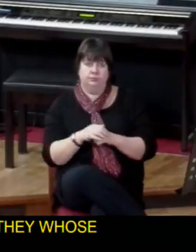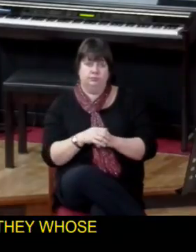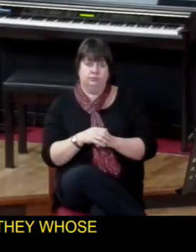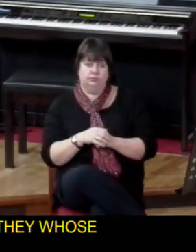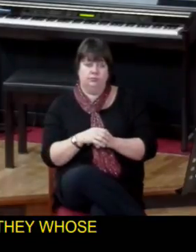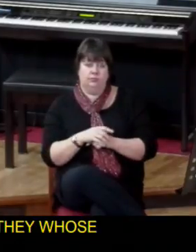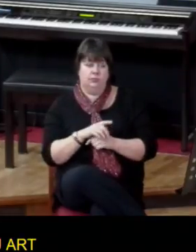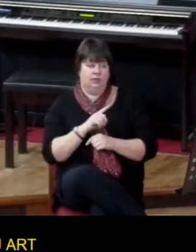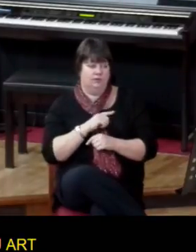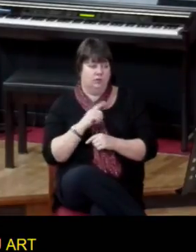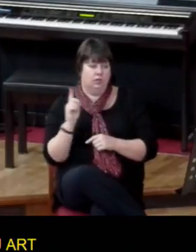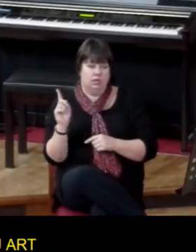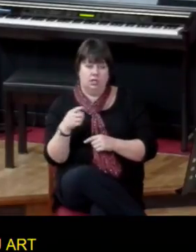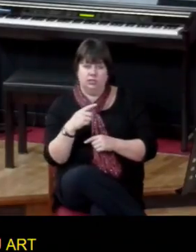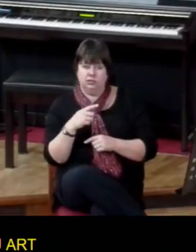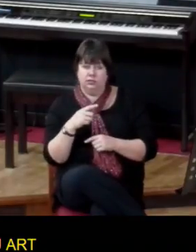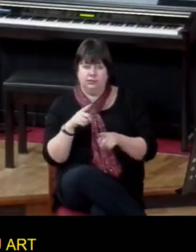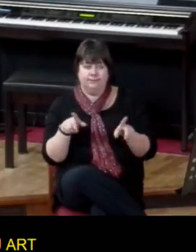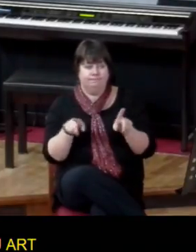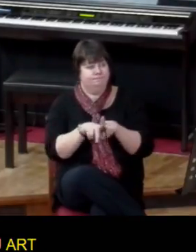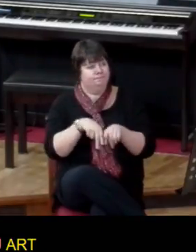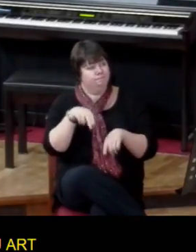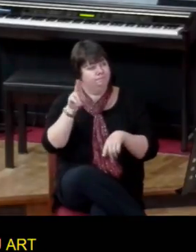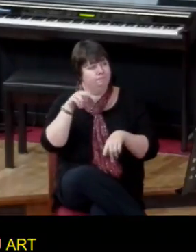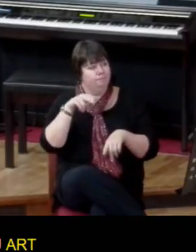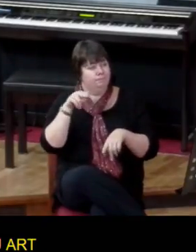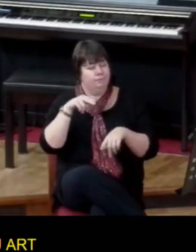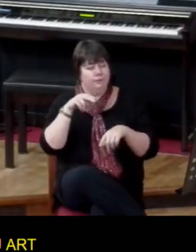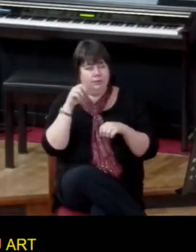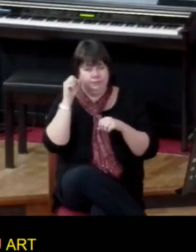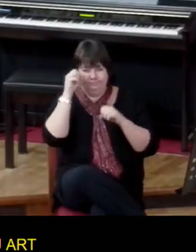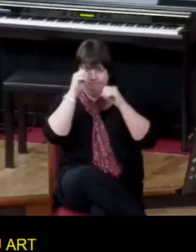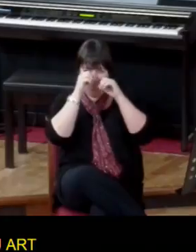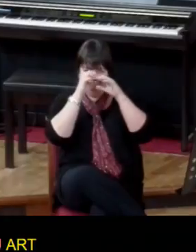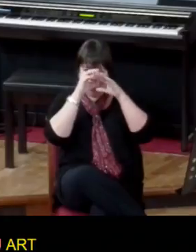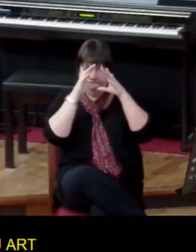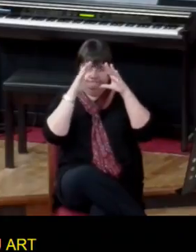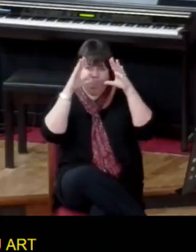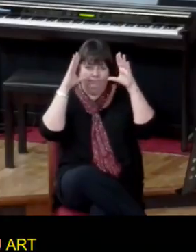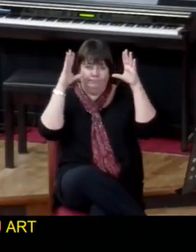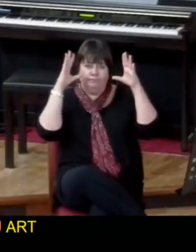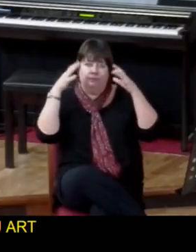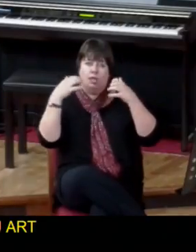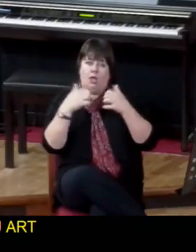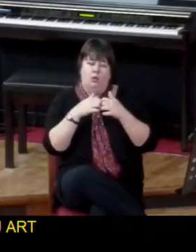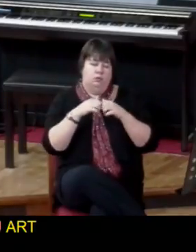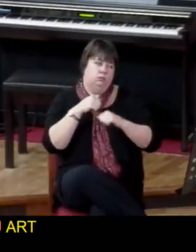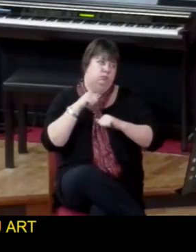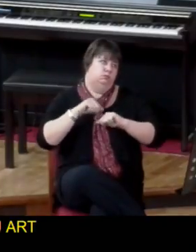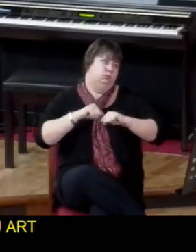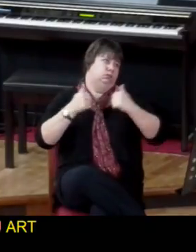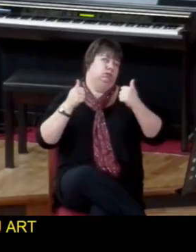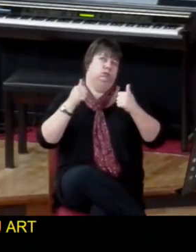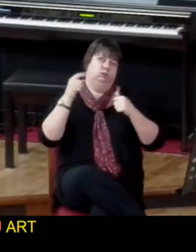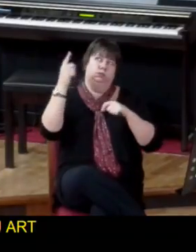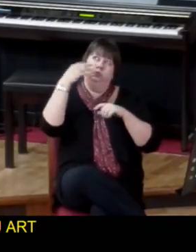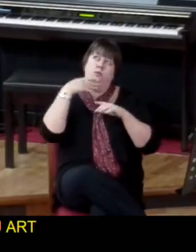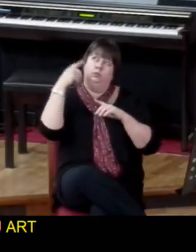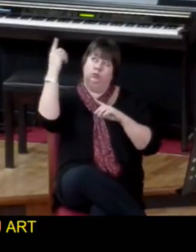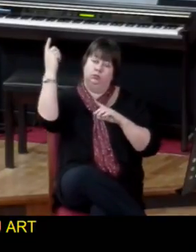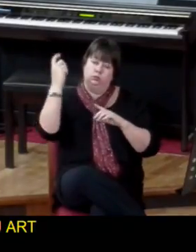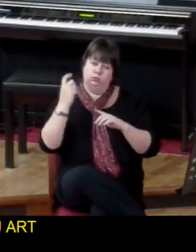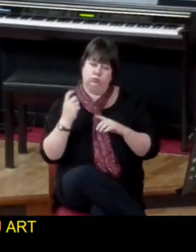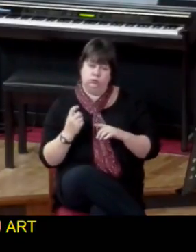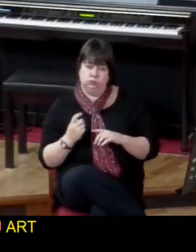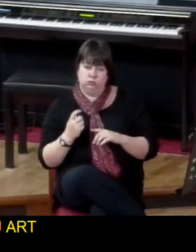For us, it paints a picture of how splendid is your presence, how benevolent